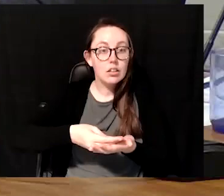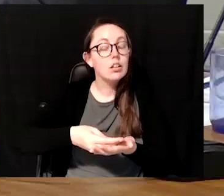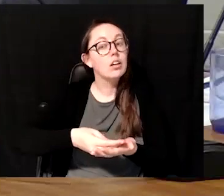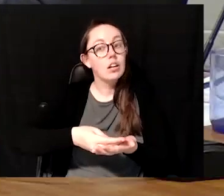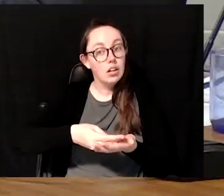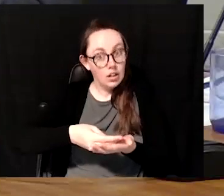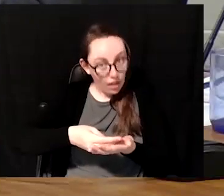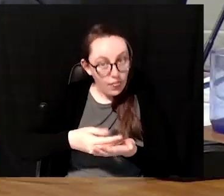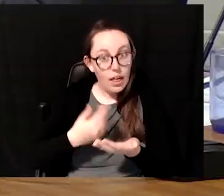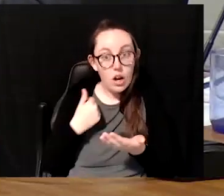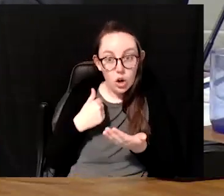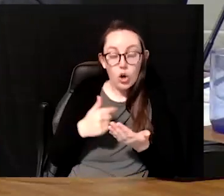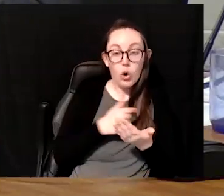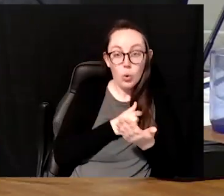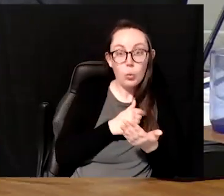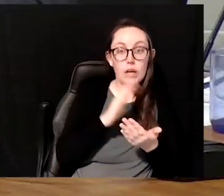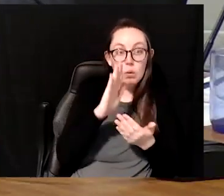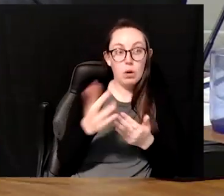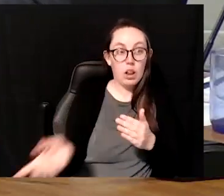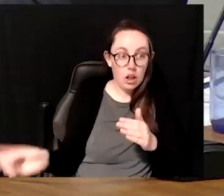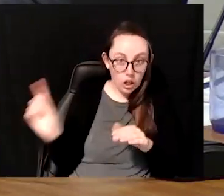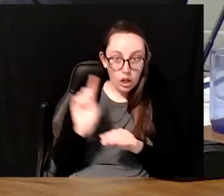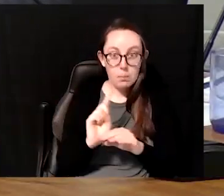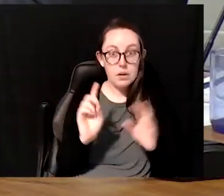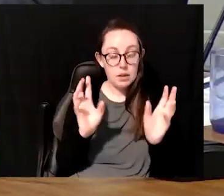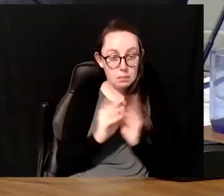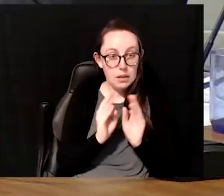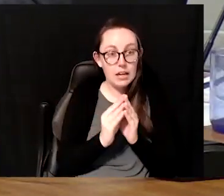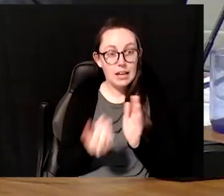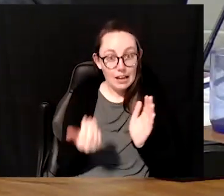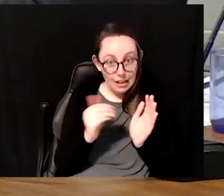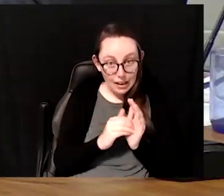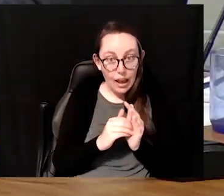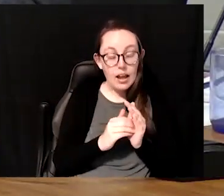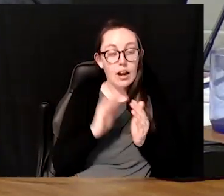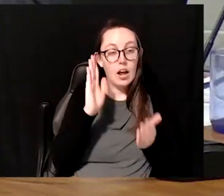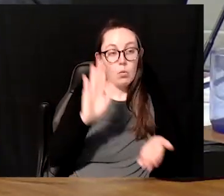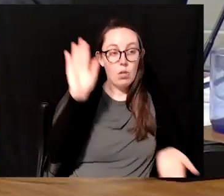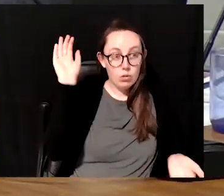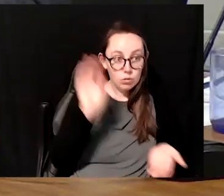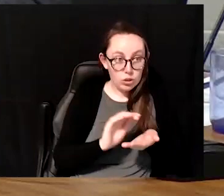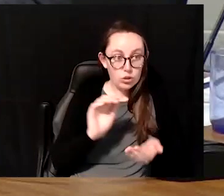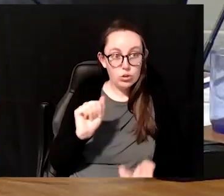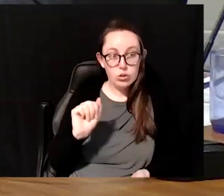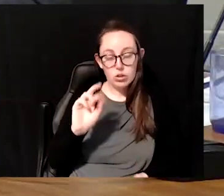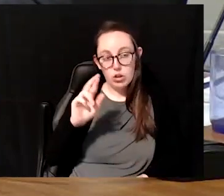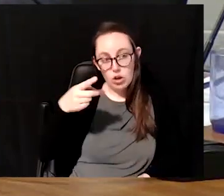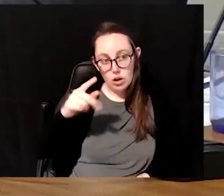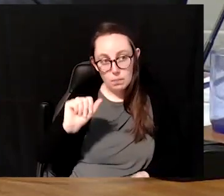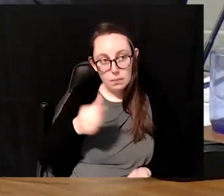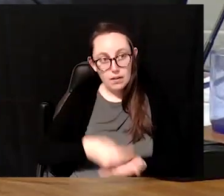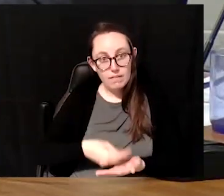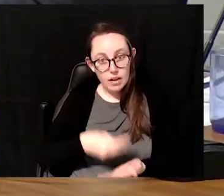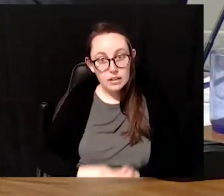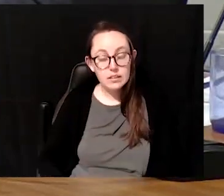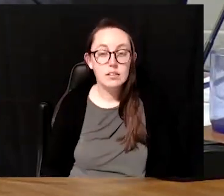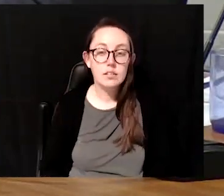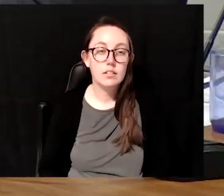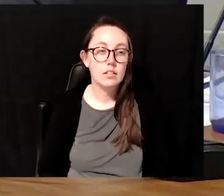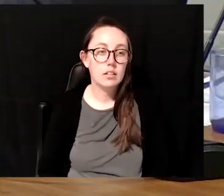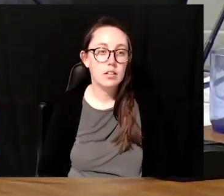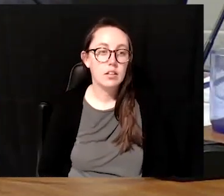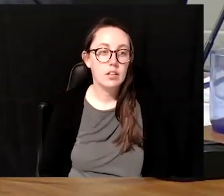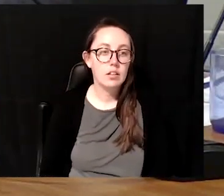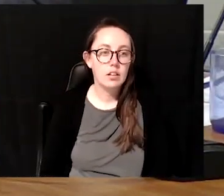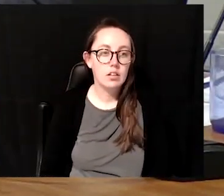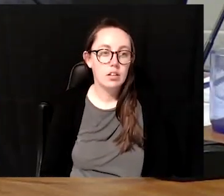back the difference out of arpa right yeah can we make